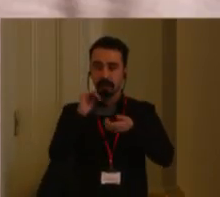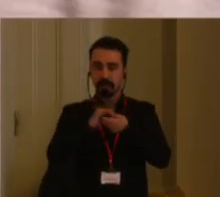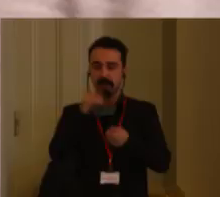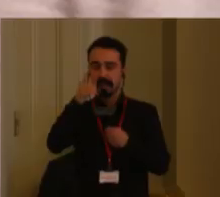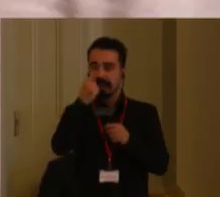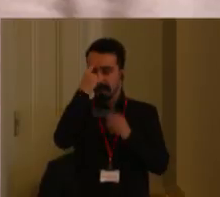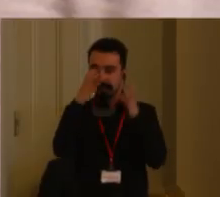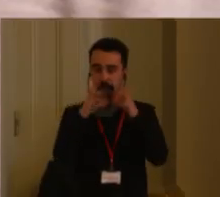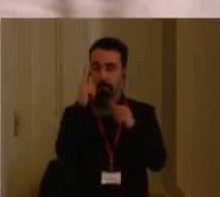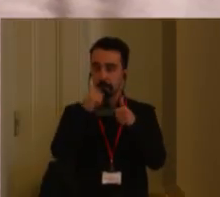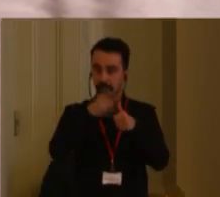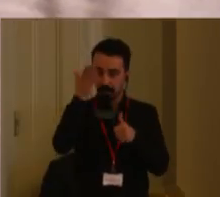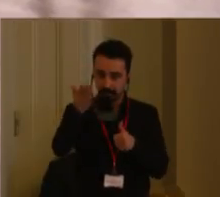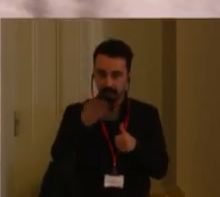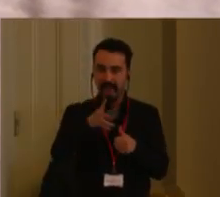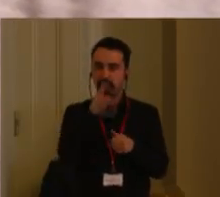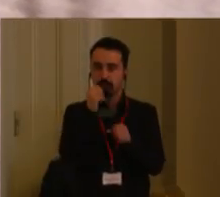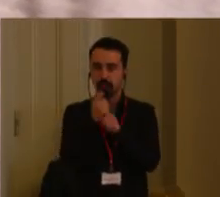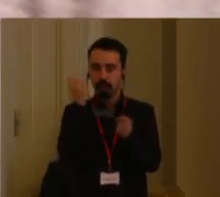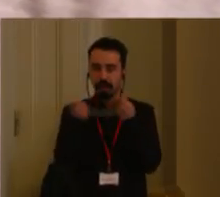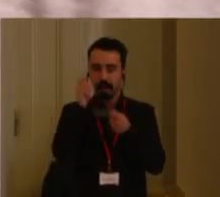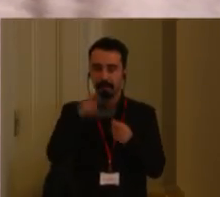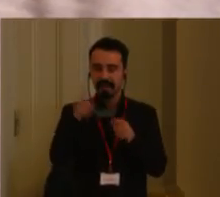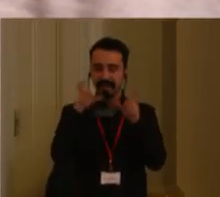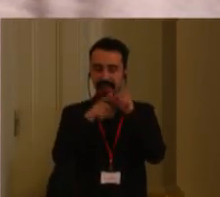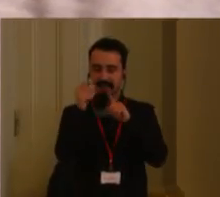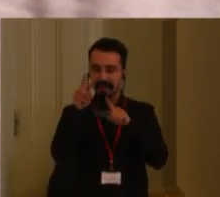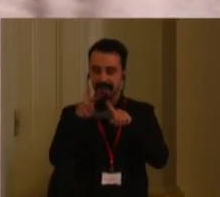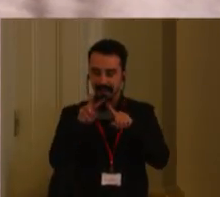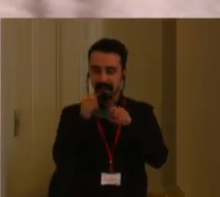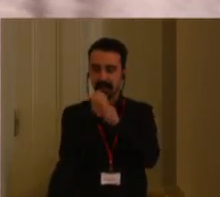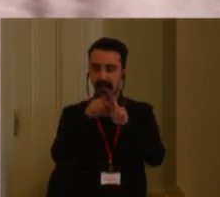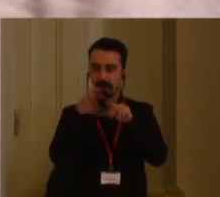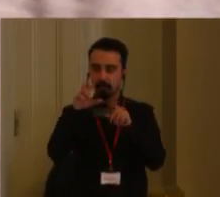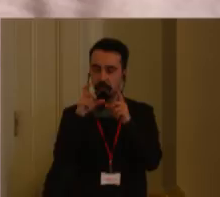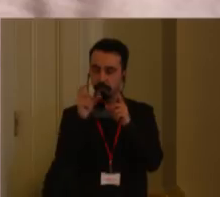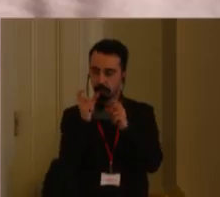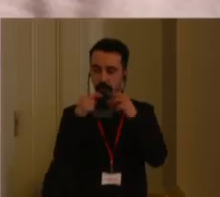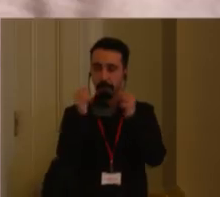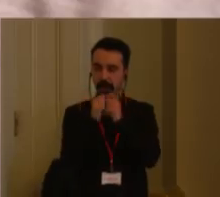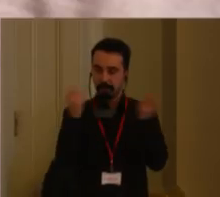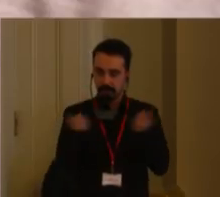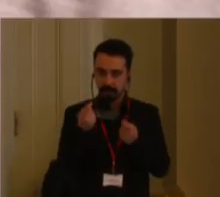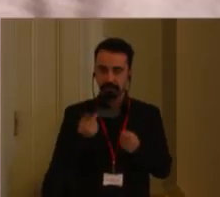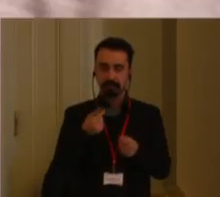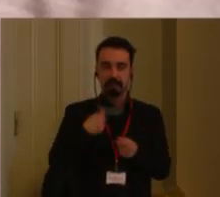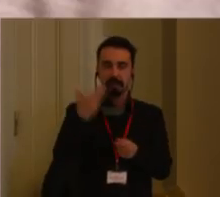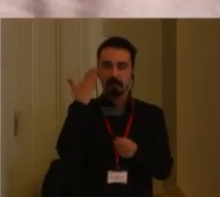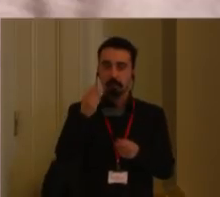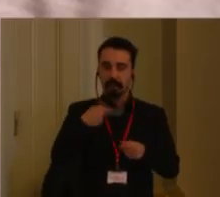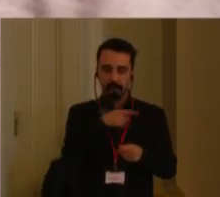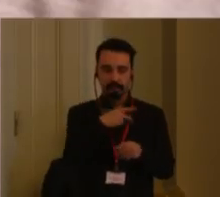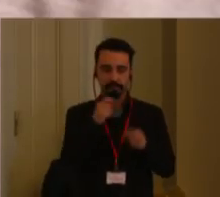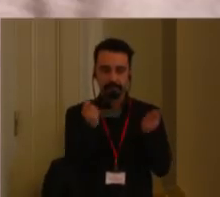was in Singapore. They always cheer me up when I'm having a bad day. They always make me feel as though my work contributes to